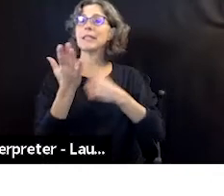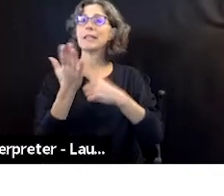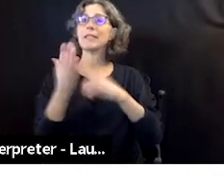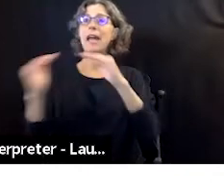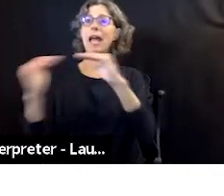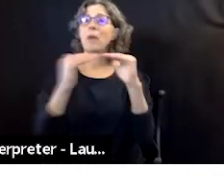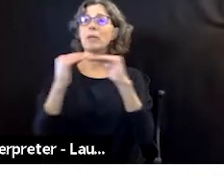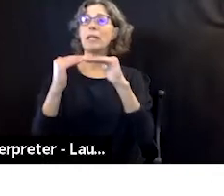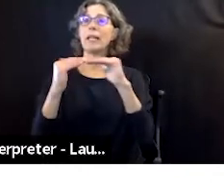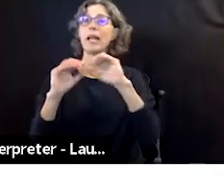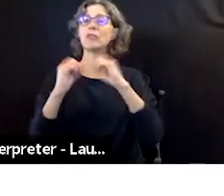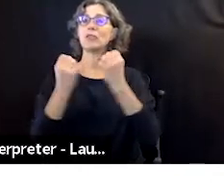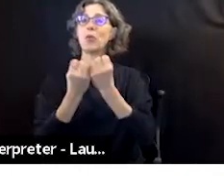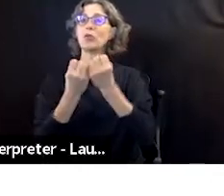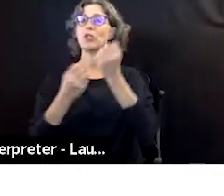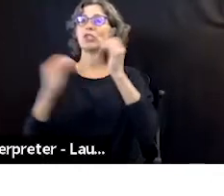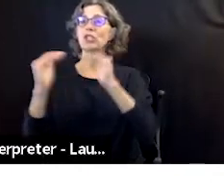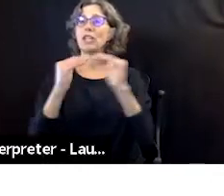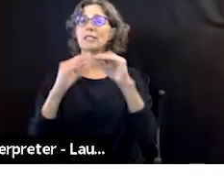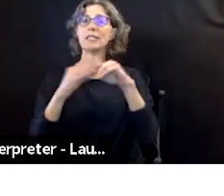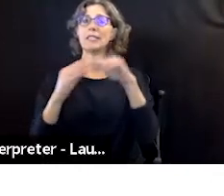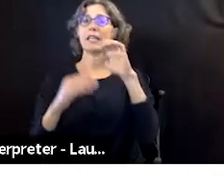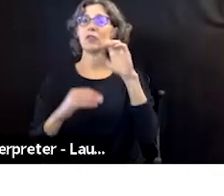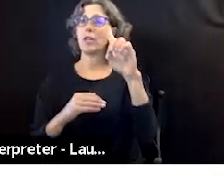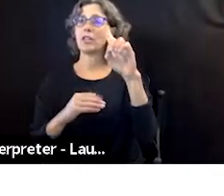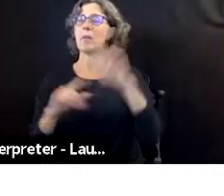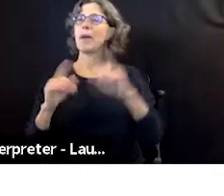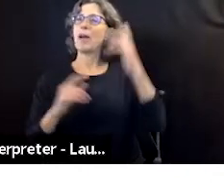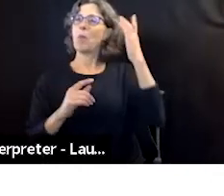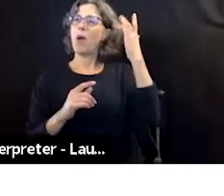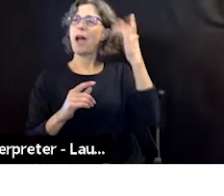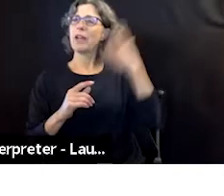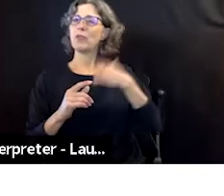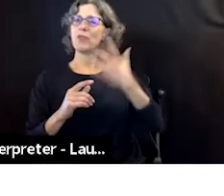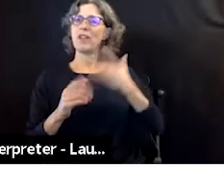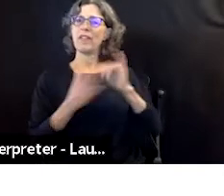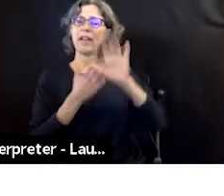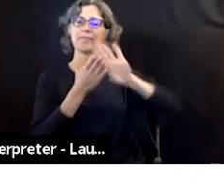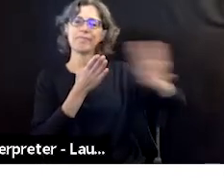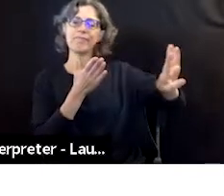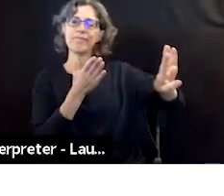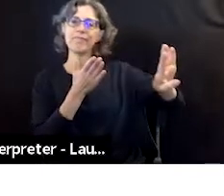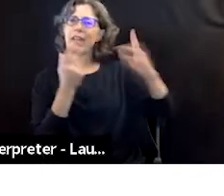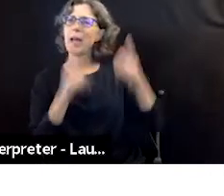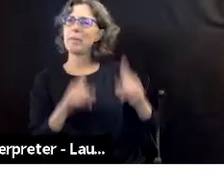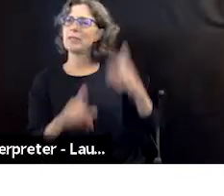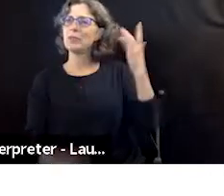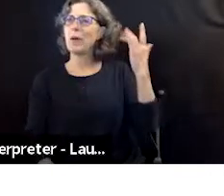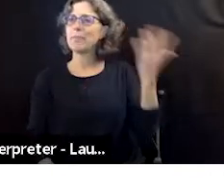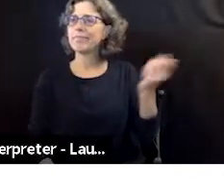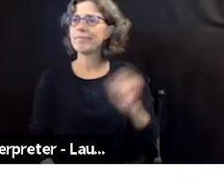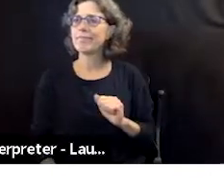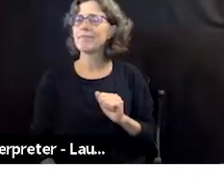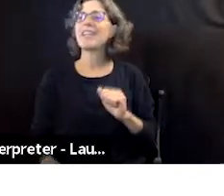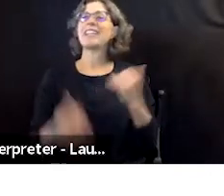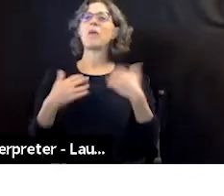education. Why do you think this omission or erasure happens? We'll have about